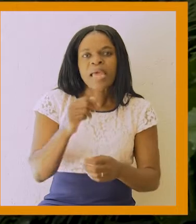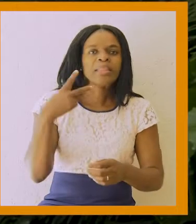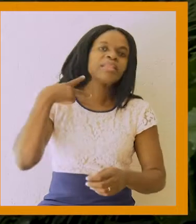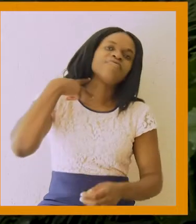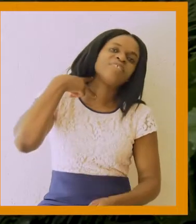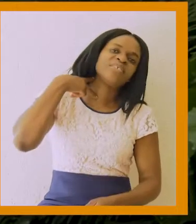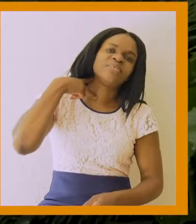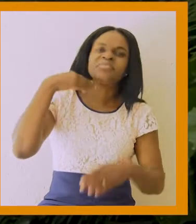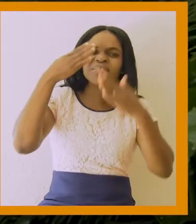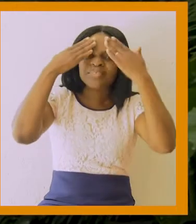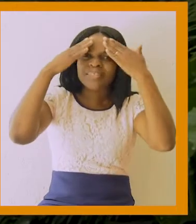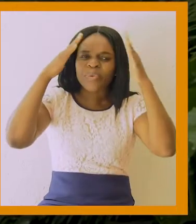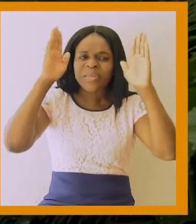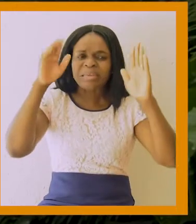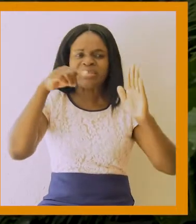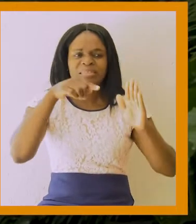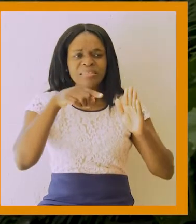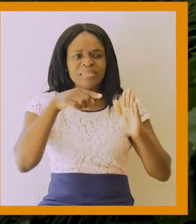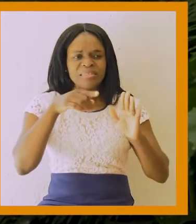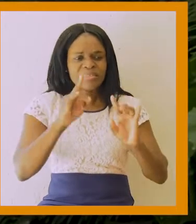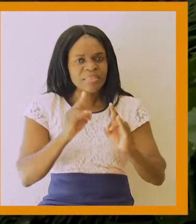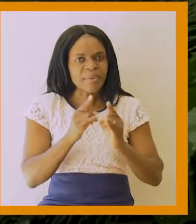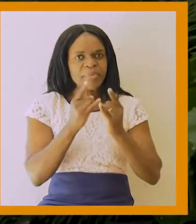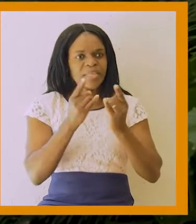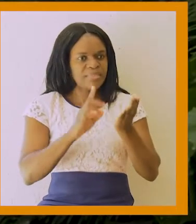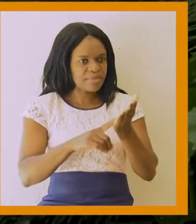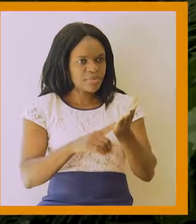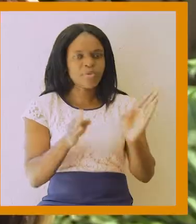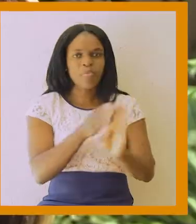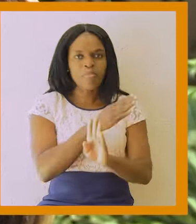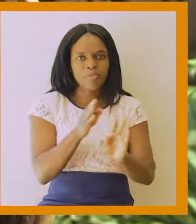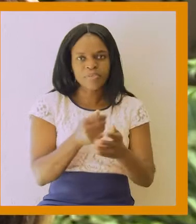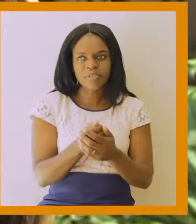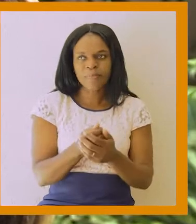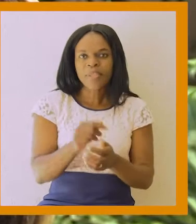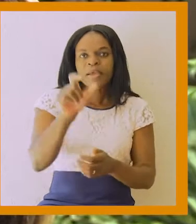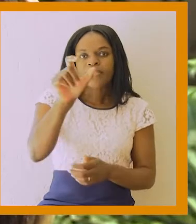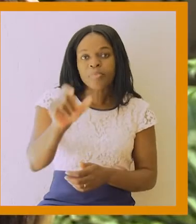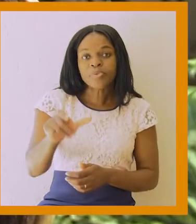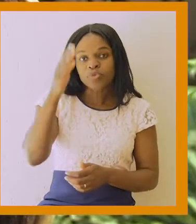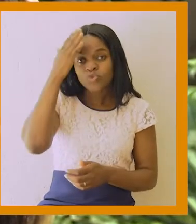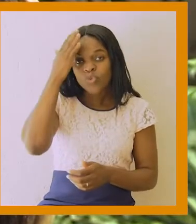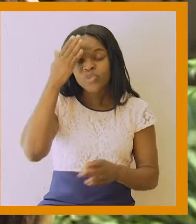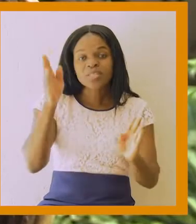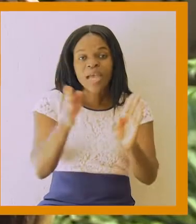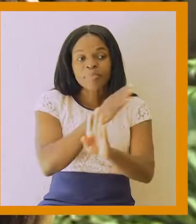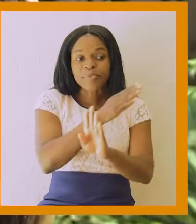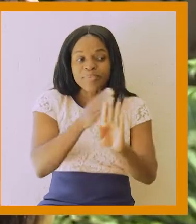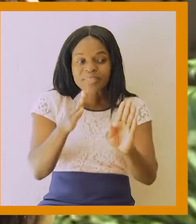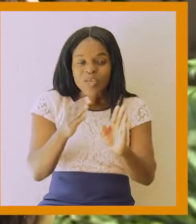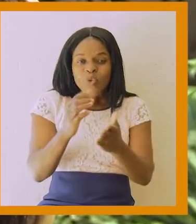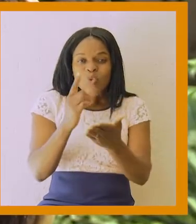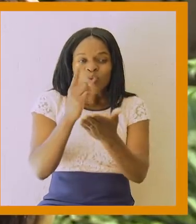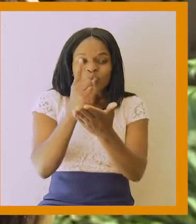the victim of such might not be even aware that is happening, because the perpetrators are so mindful. Mm. They